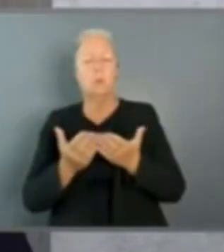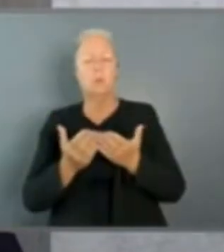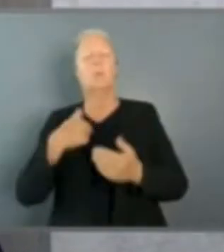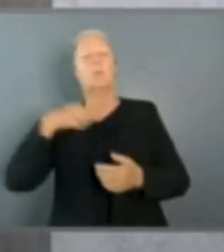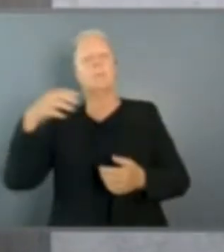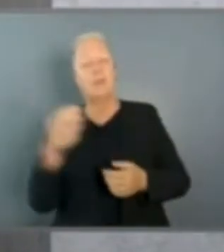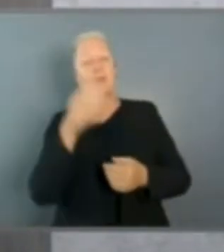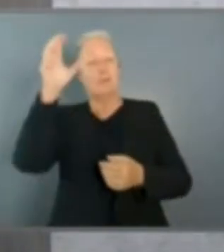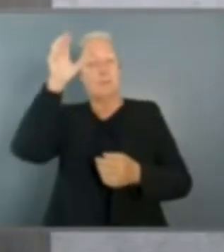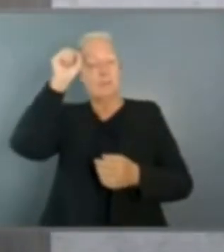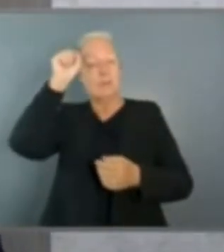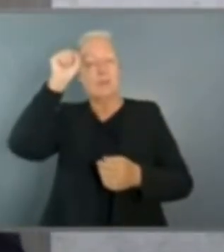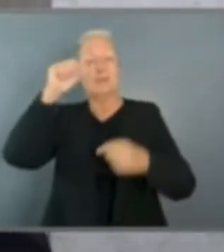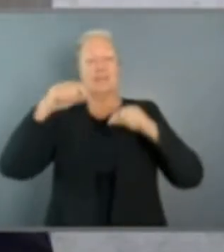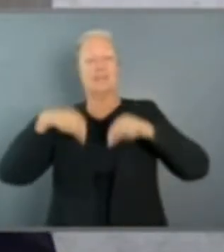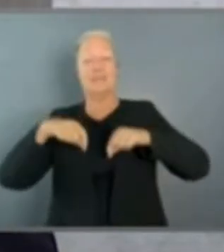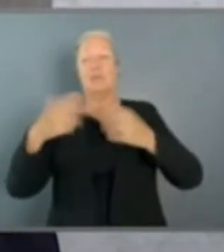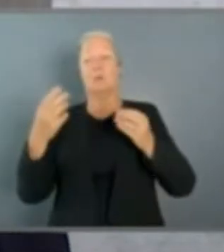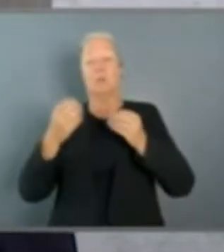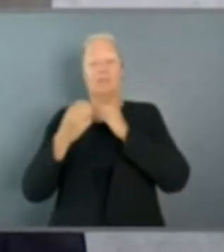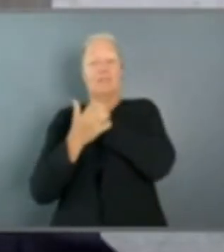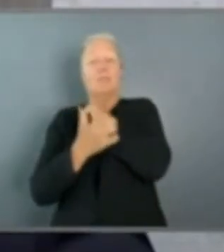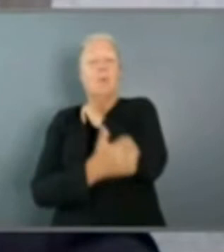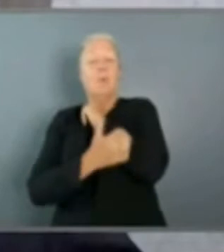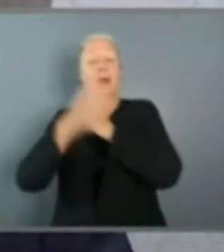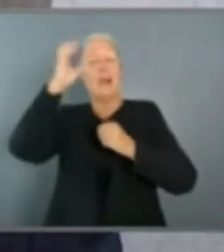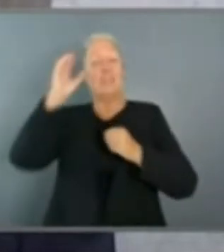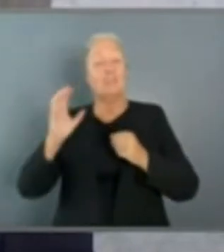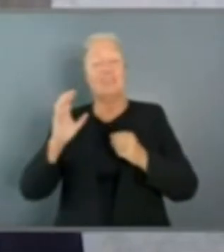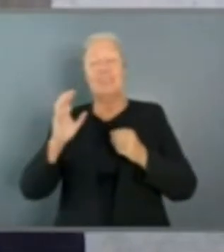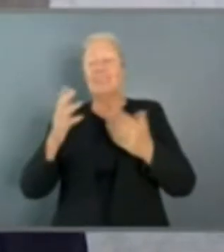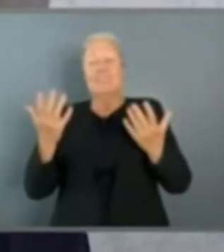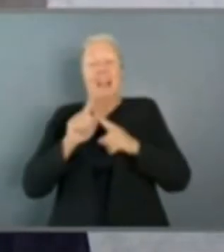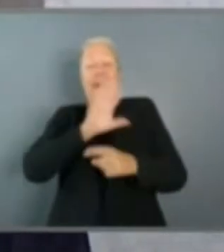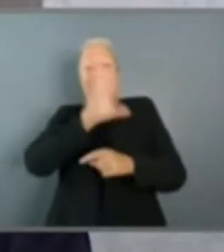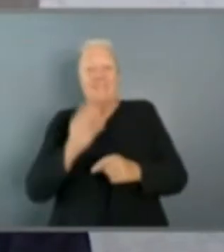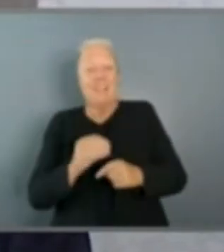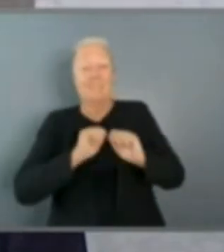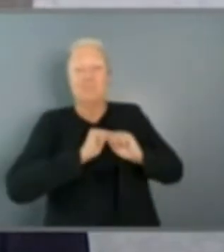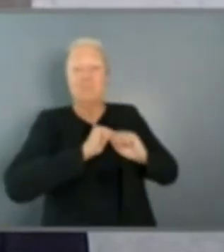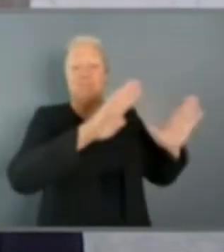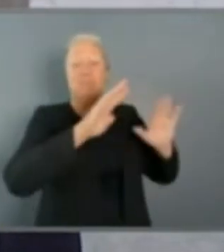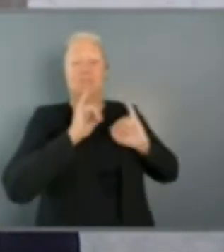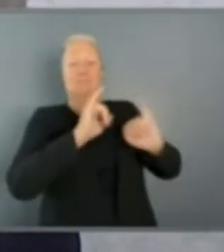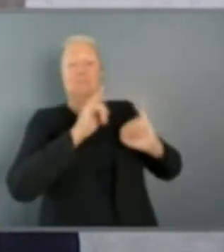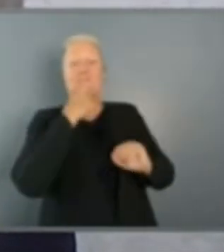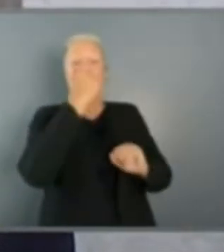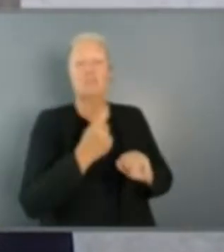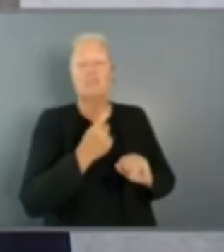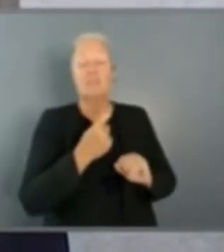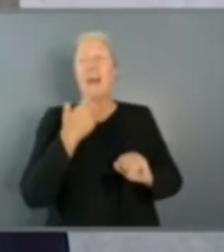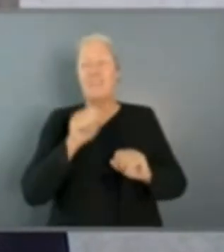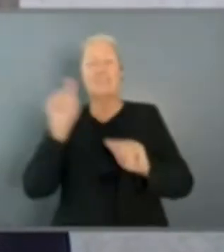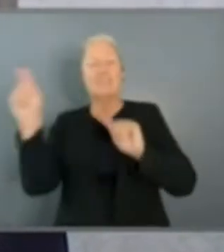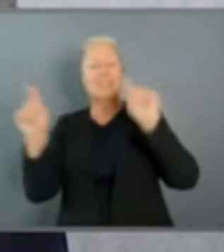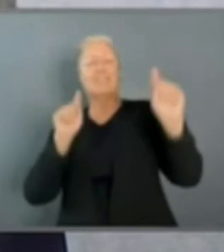the severe limitations of developing countries in addressing this virus. We're seeing it in Africa, we're seeing it in other parts of the world. And we need